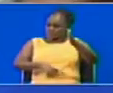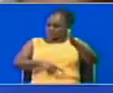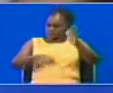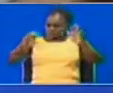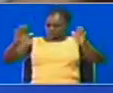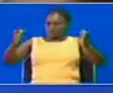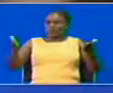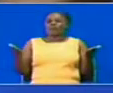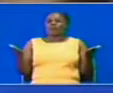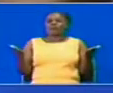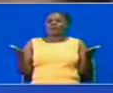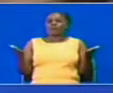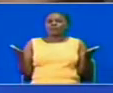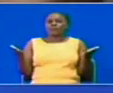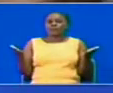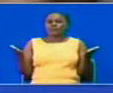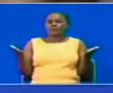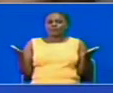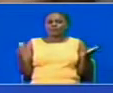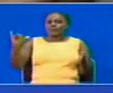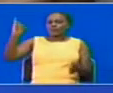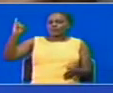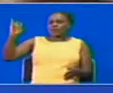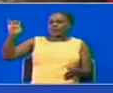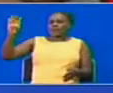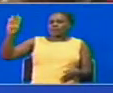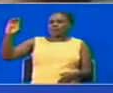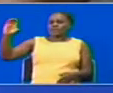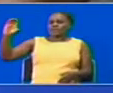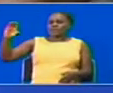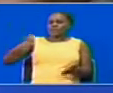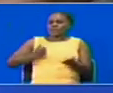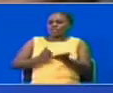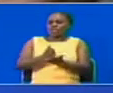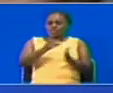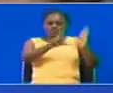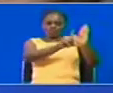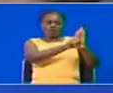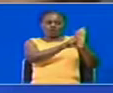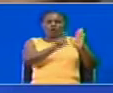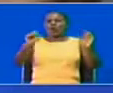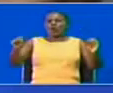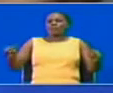how the IEBC, according to the law, can